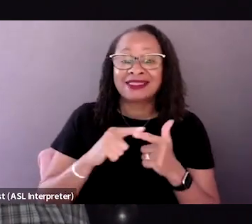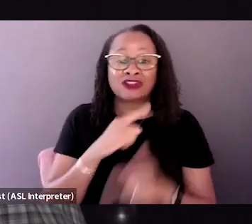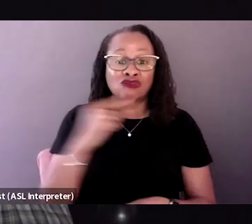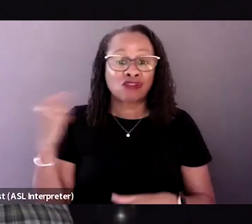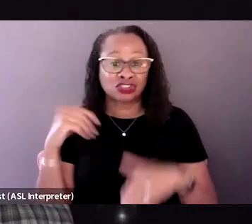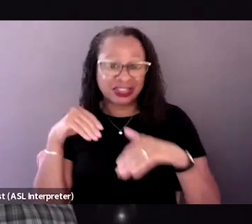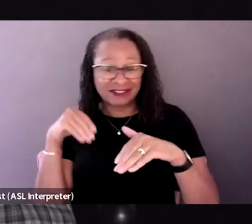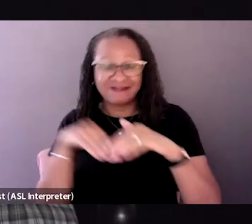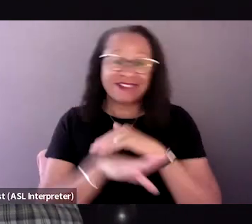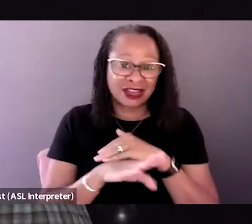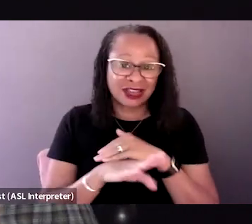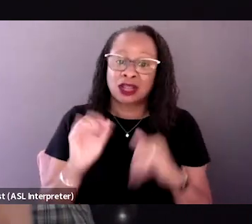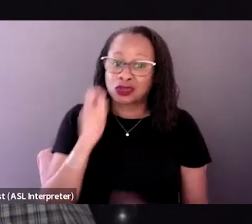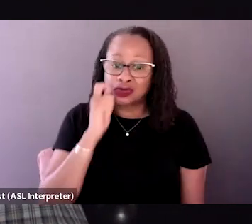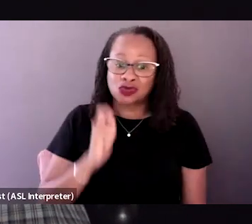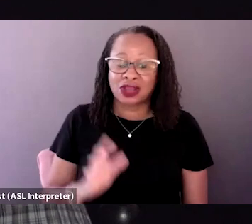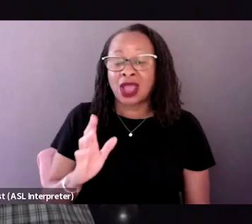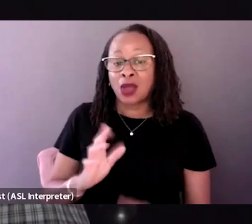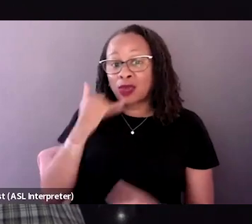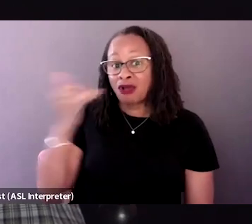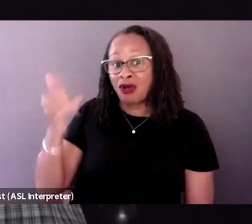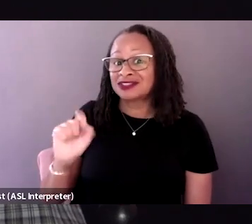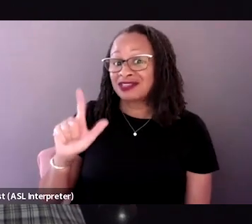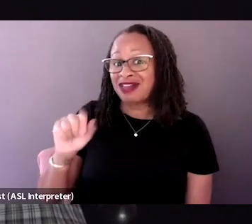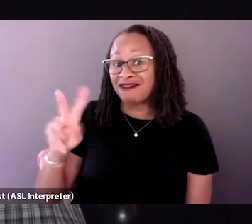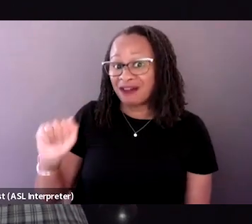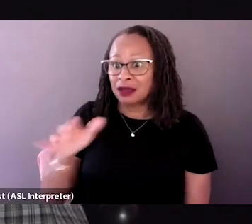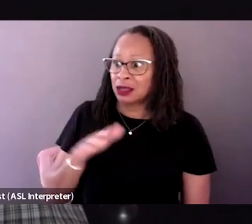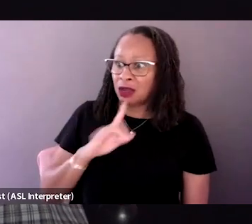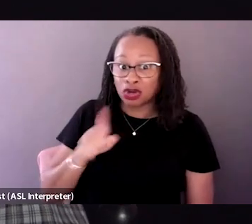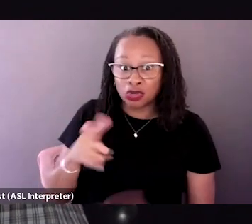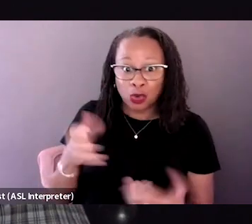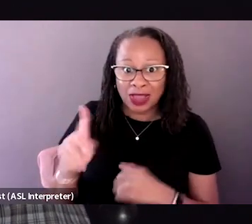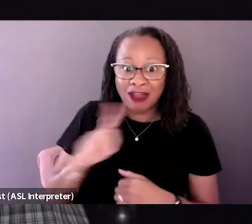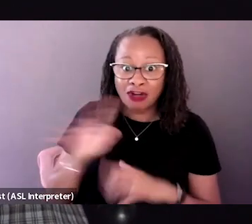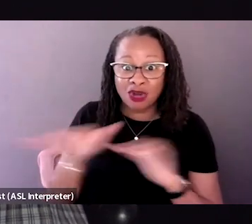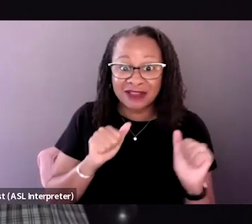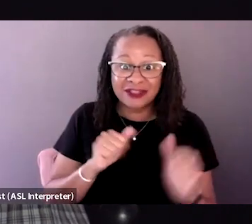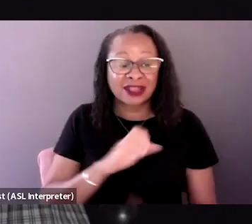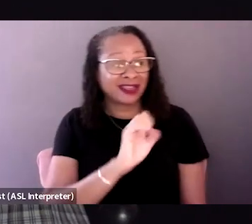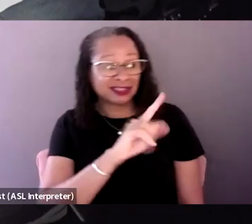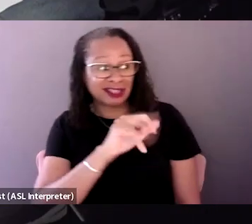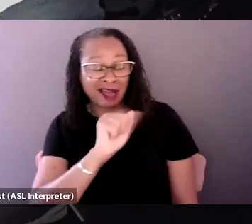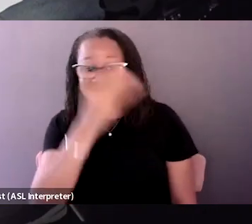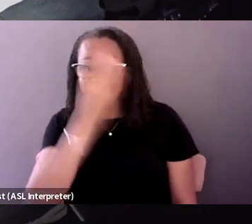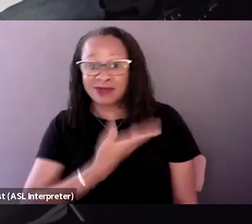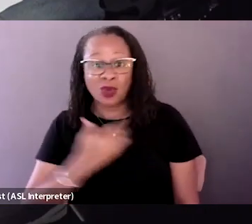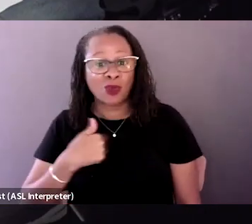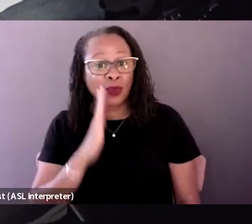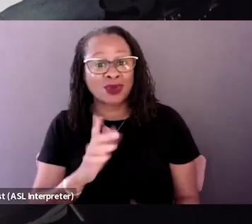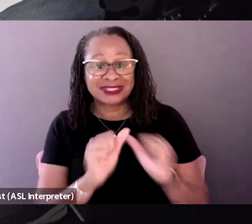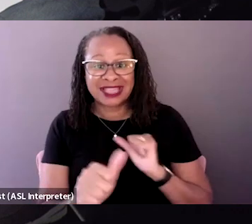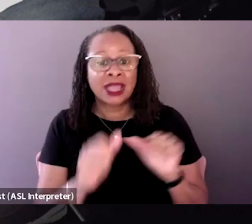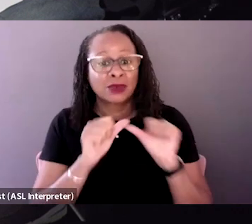Russia invaded Ukraine. And we called up Anya and Slava and said, "Are you guys okay? Are you leaving? What's happening?" And Slava said, "We're going to